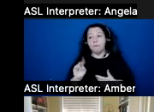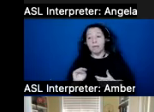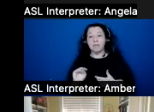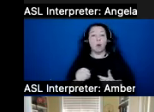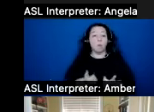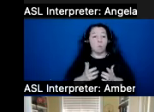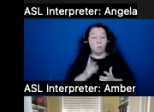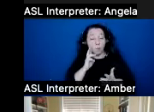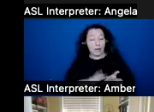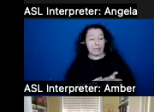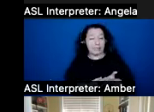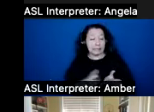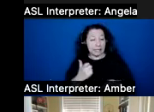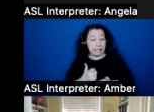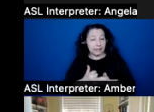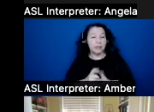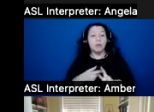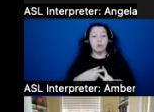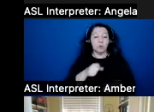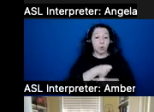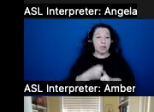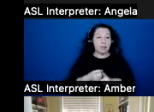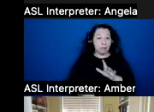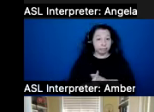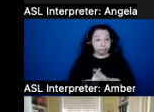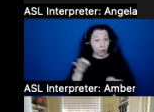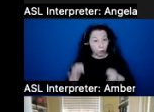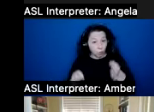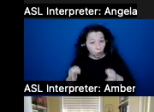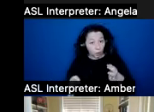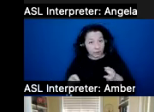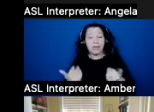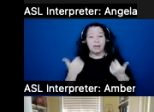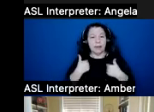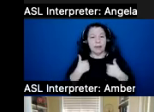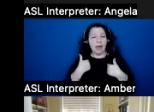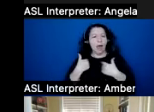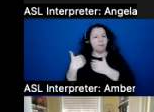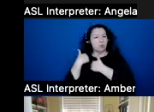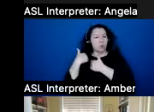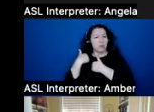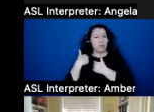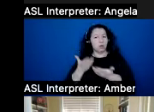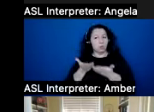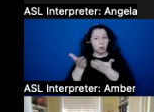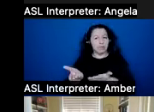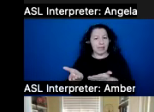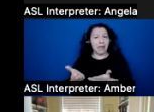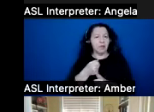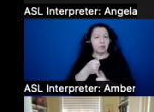so when the case comes to court, they have a duty to present the circumstances of the case and the